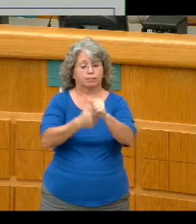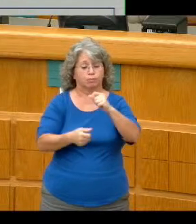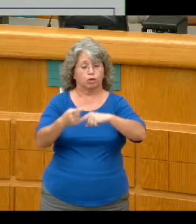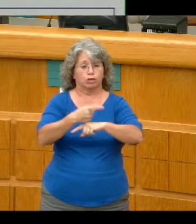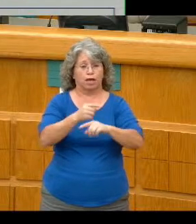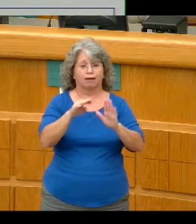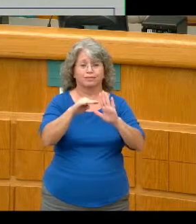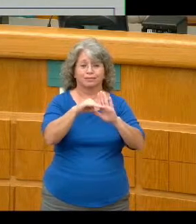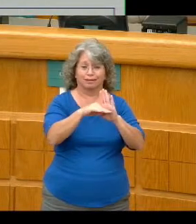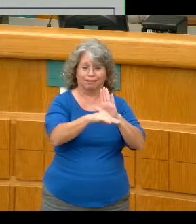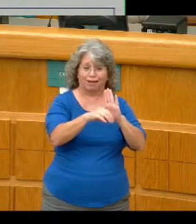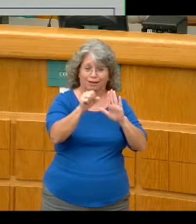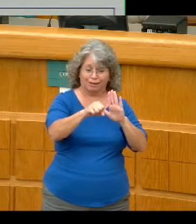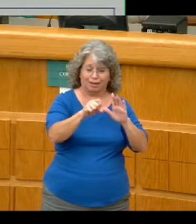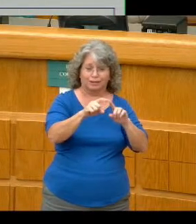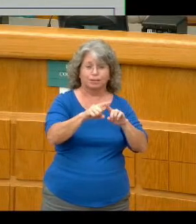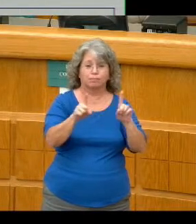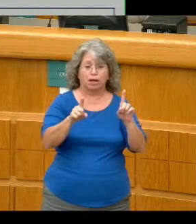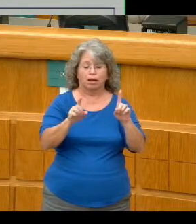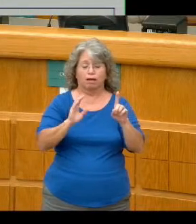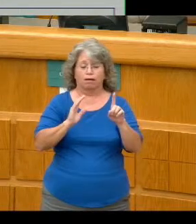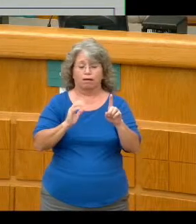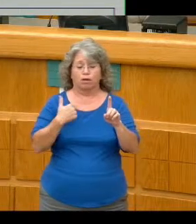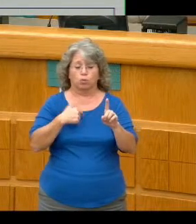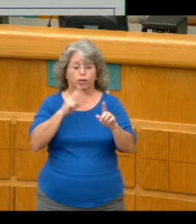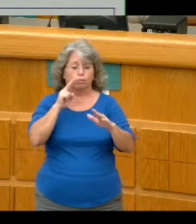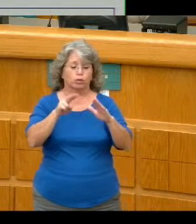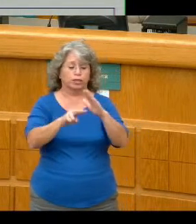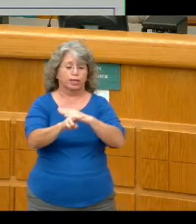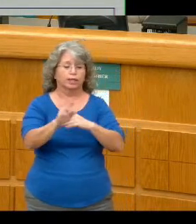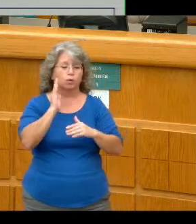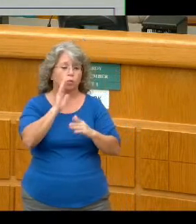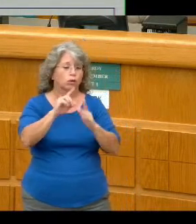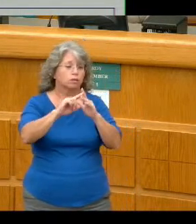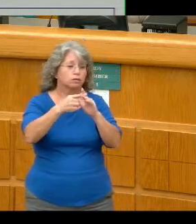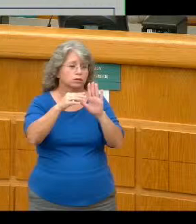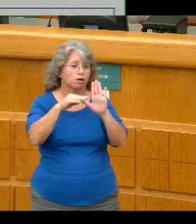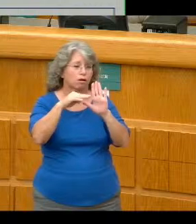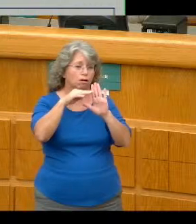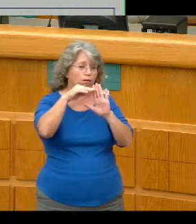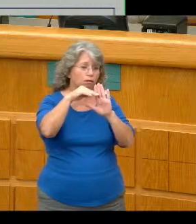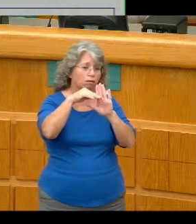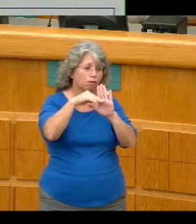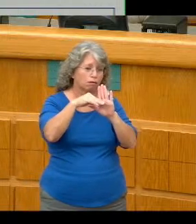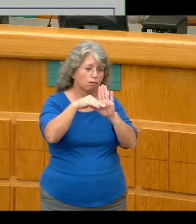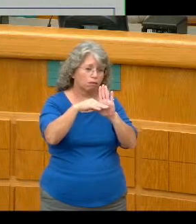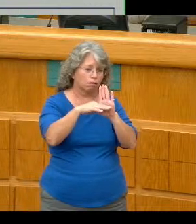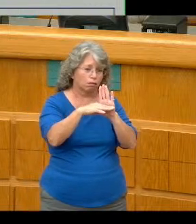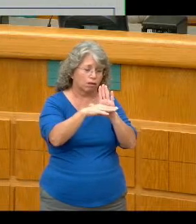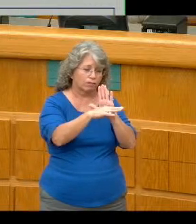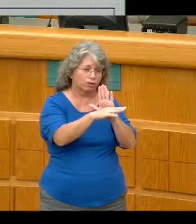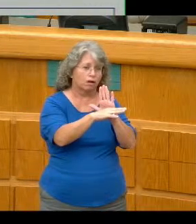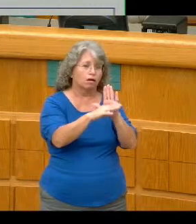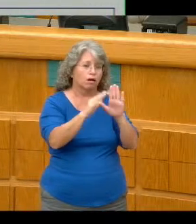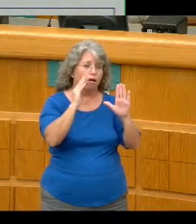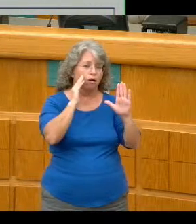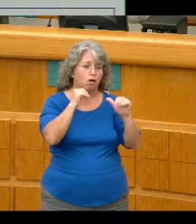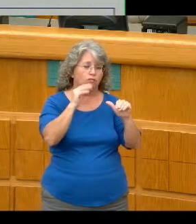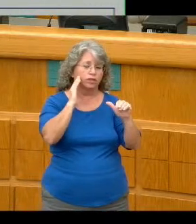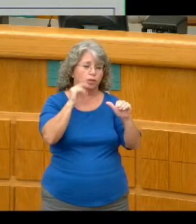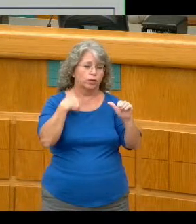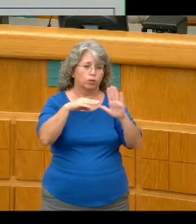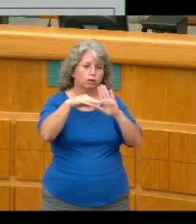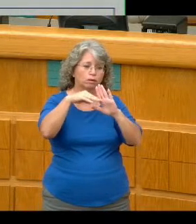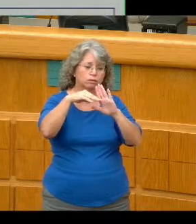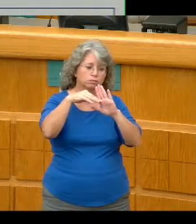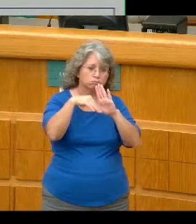are declining, the model is predicting that it's going to start leveling off. Now, hopefully, we're going to end up on the bottom side